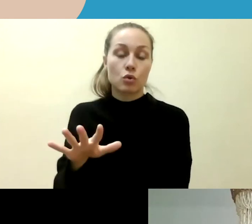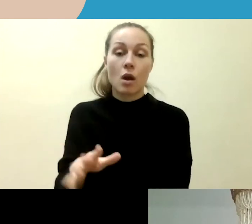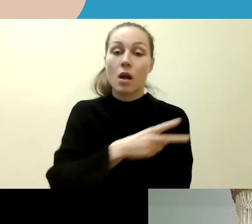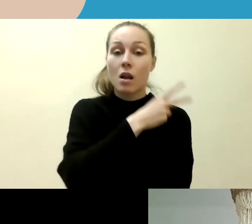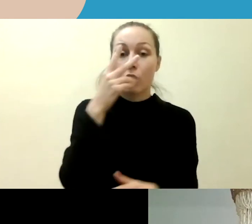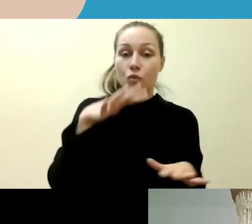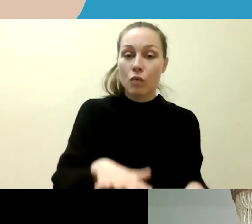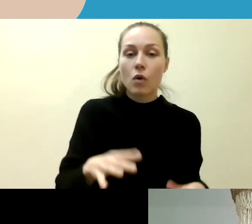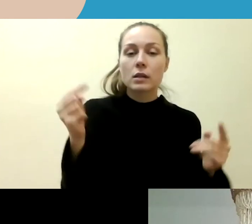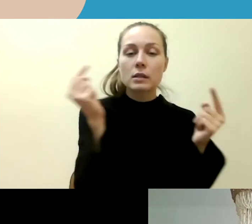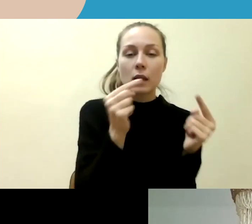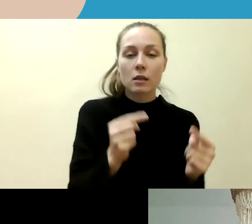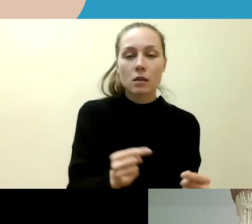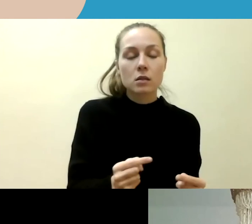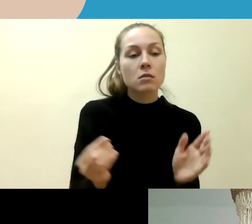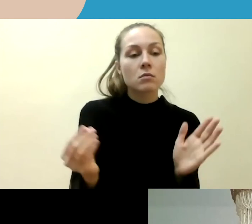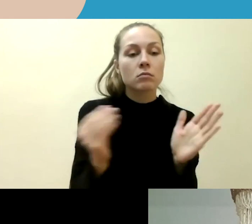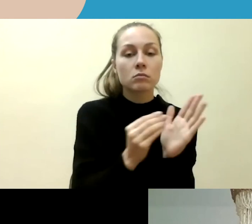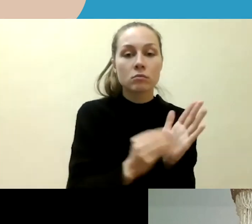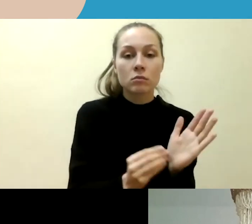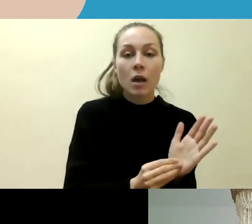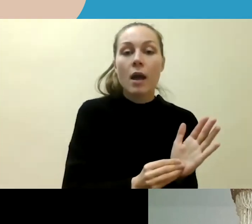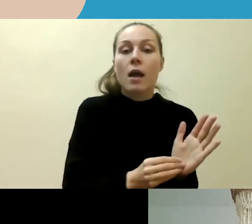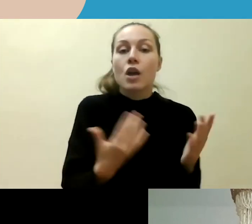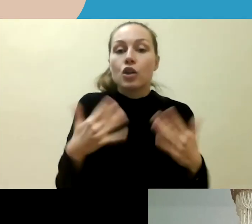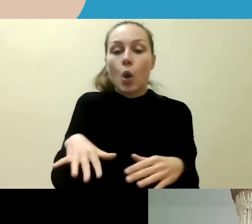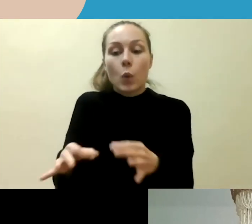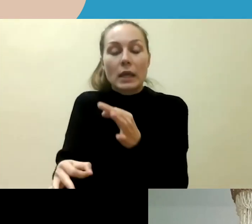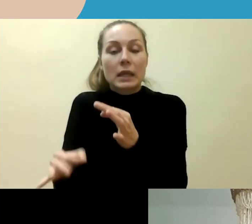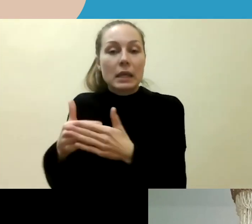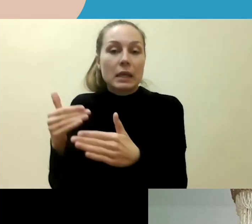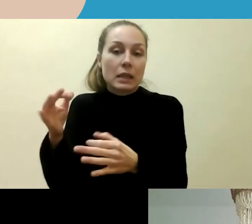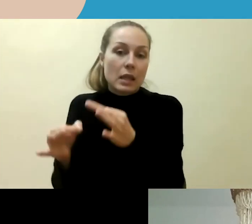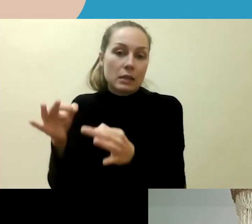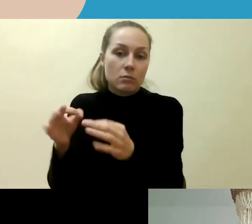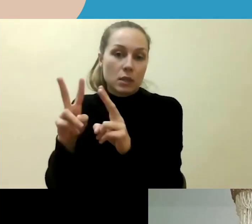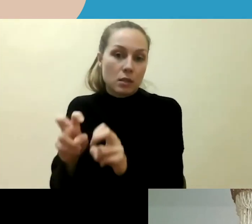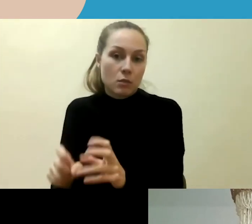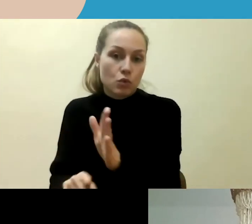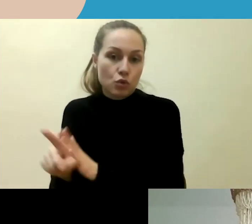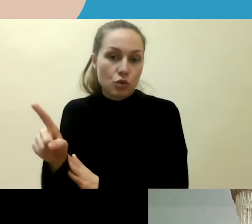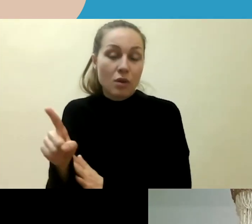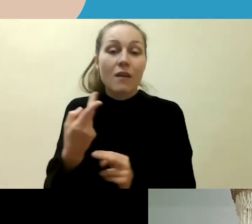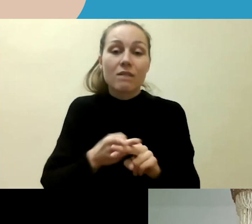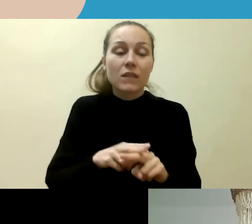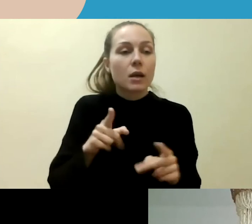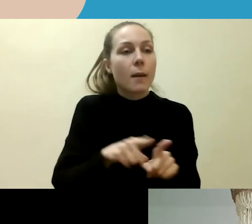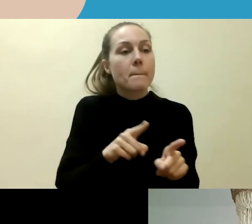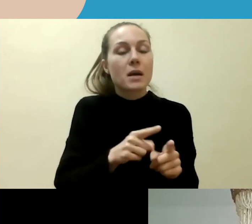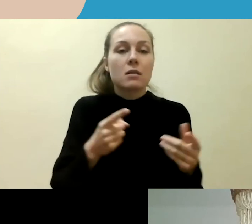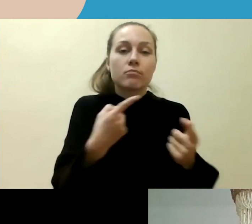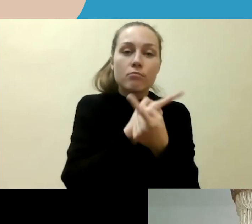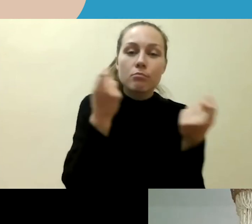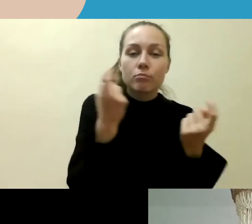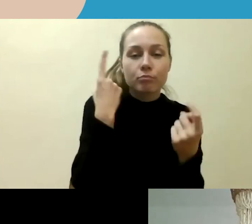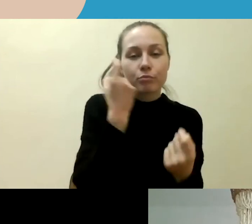a hate crime, whereas in Lithuania, we include a